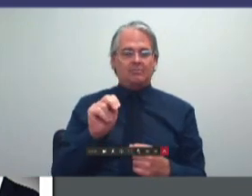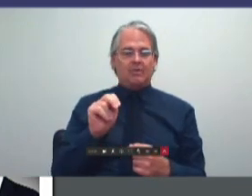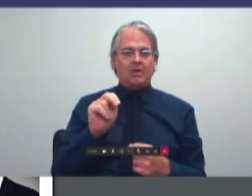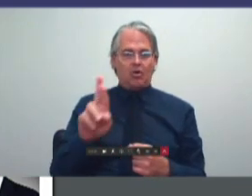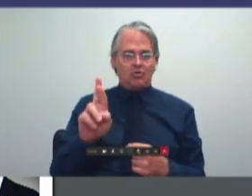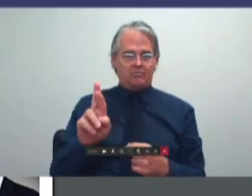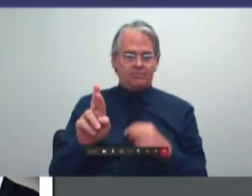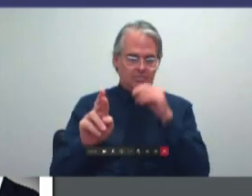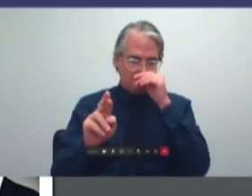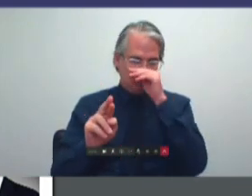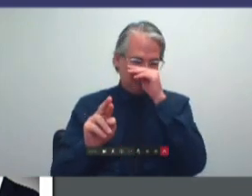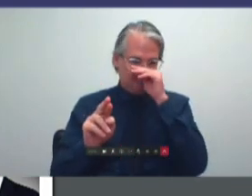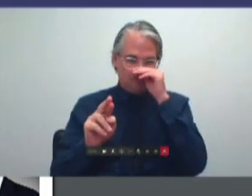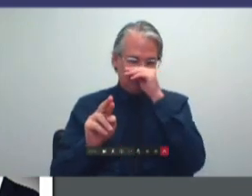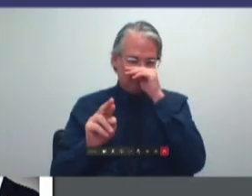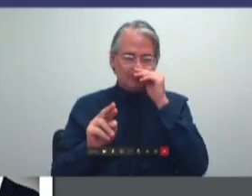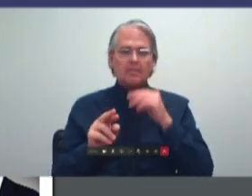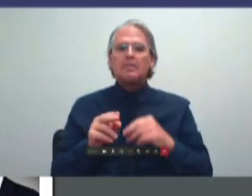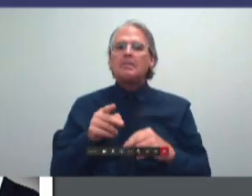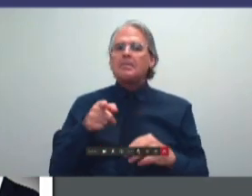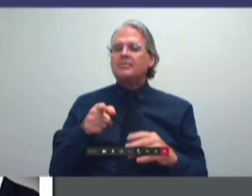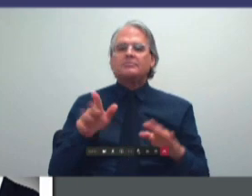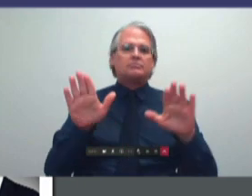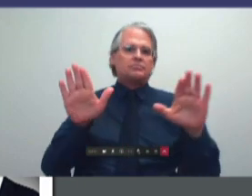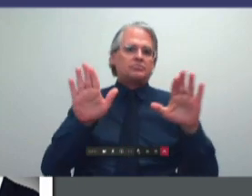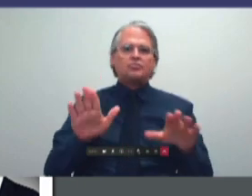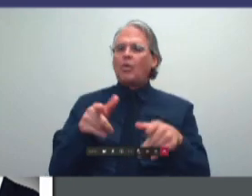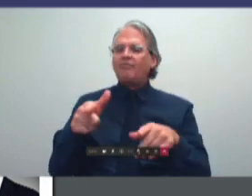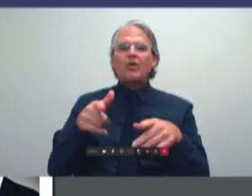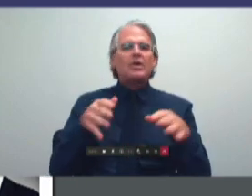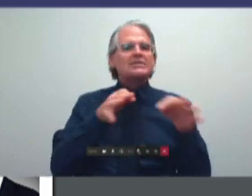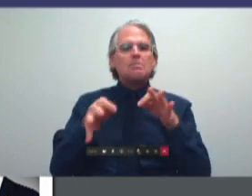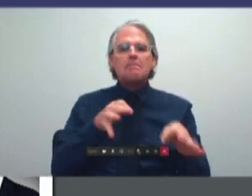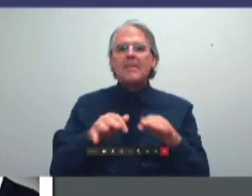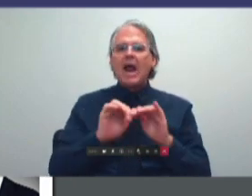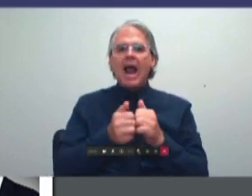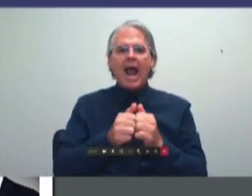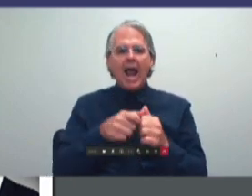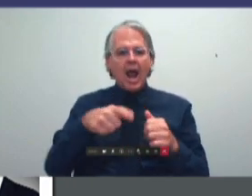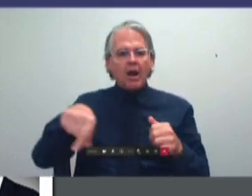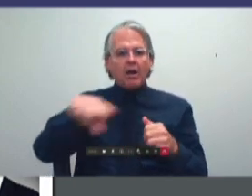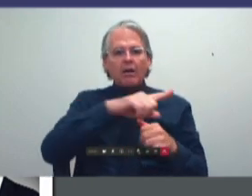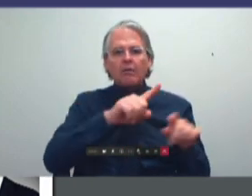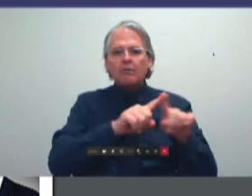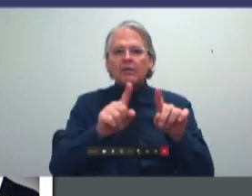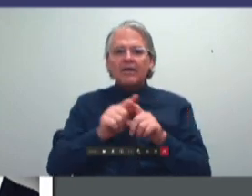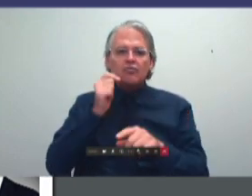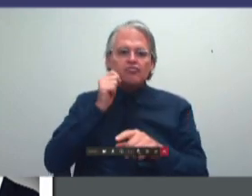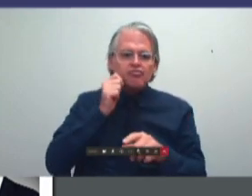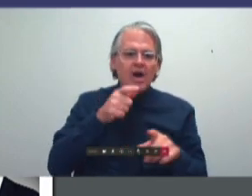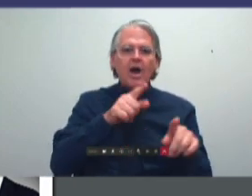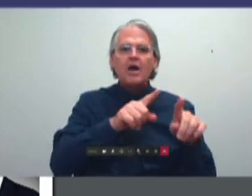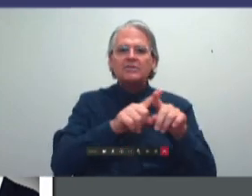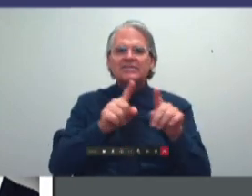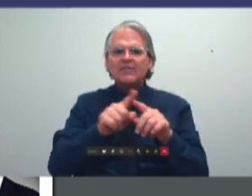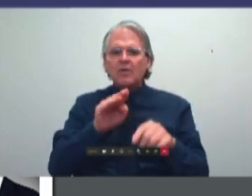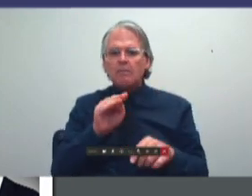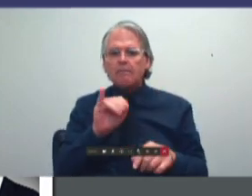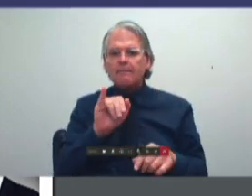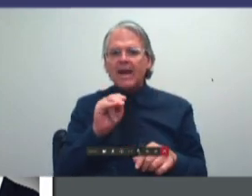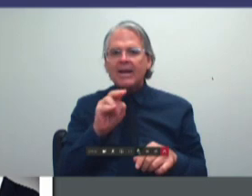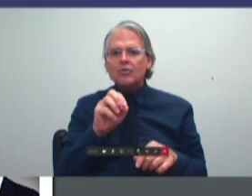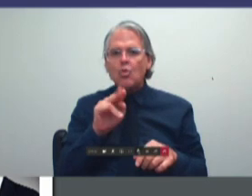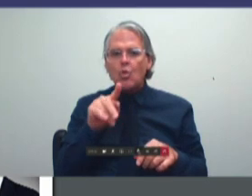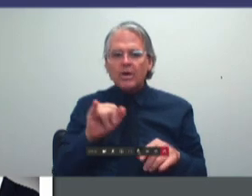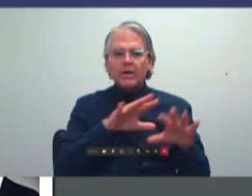job talking about our minority populations, how we reach them, and how we can assist in every capacity to make sure that we do all